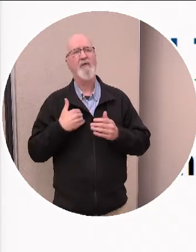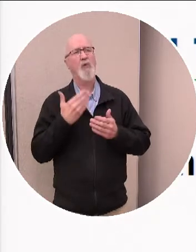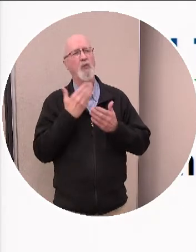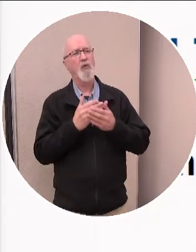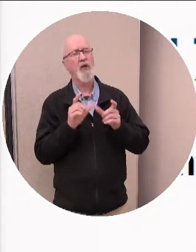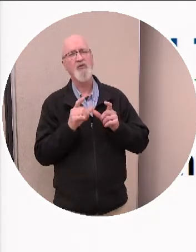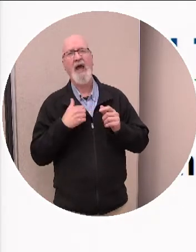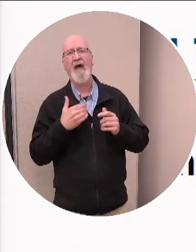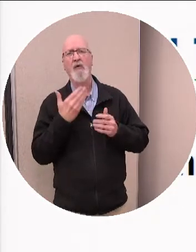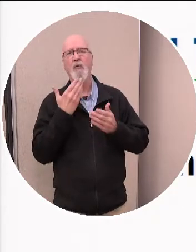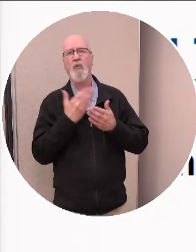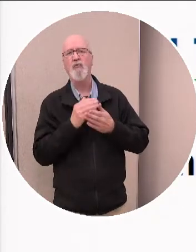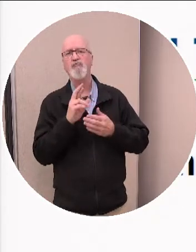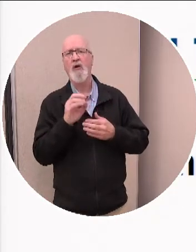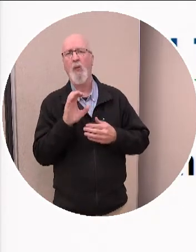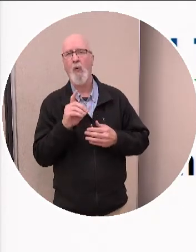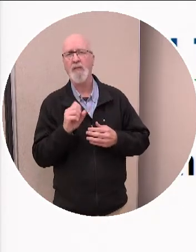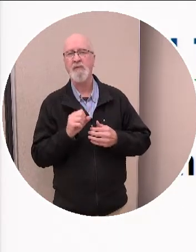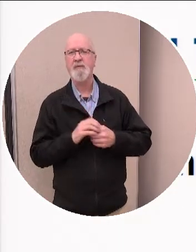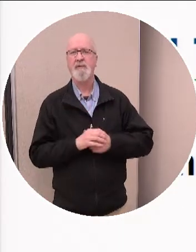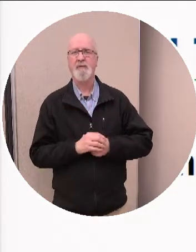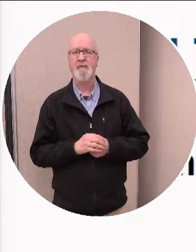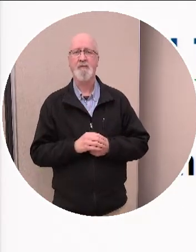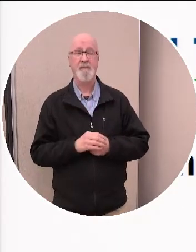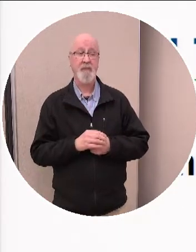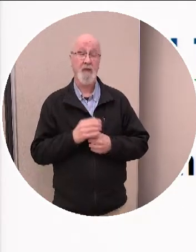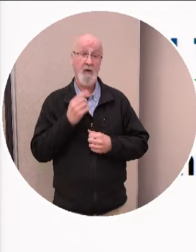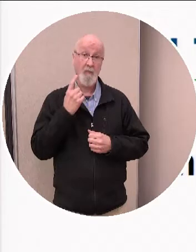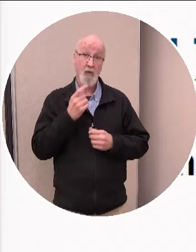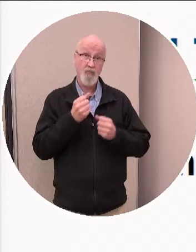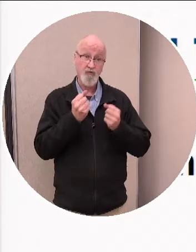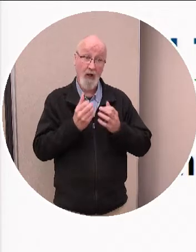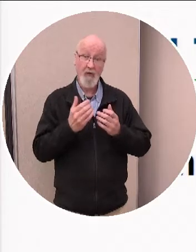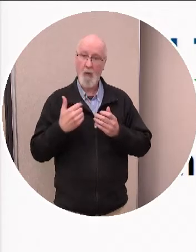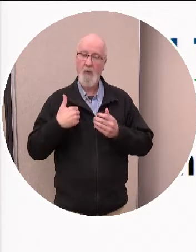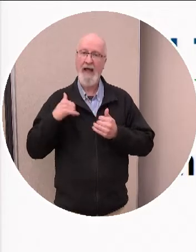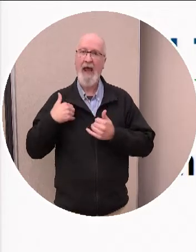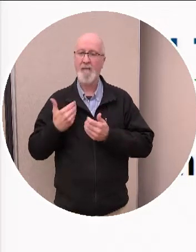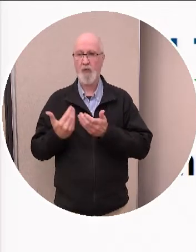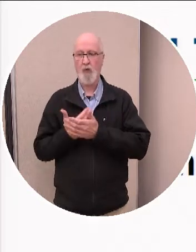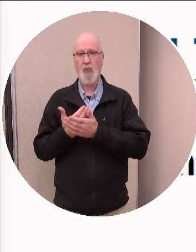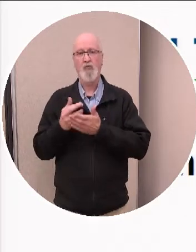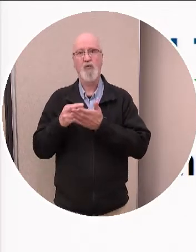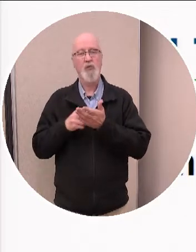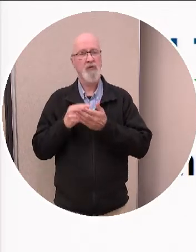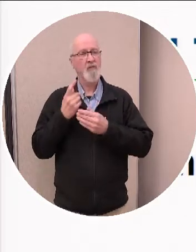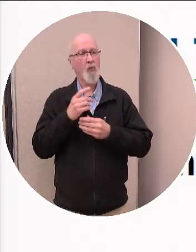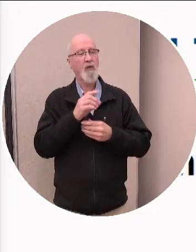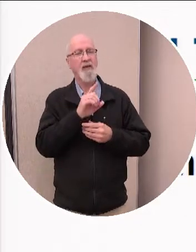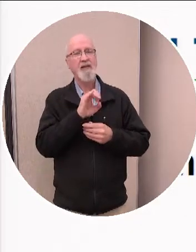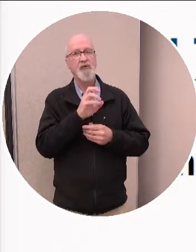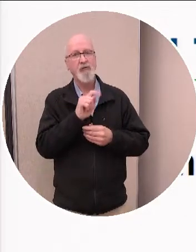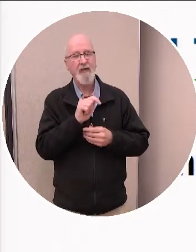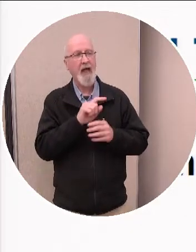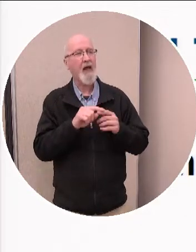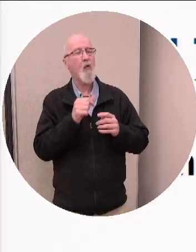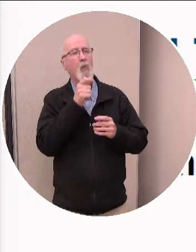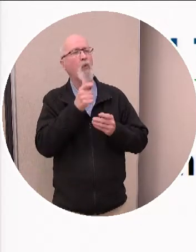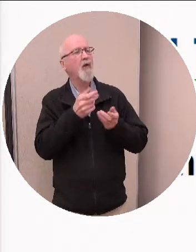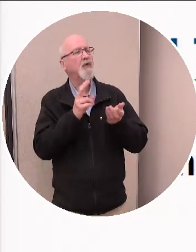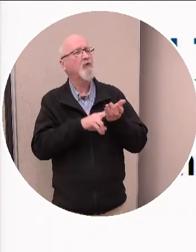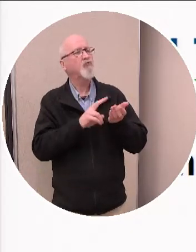terms of driver standards, recently developed formal driver standards for both district-operated and contracted